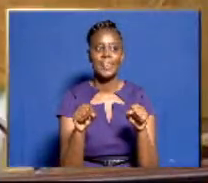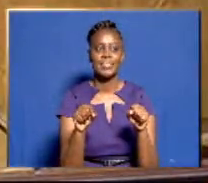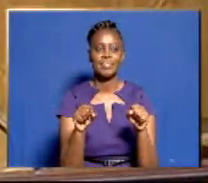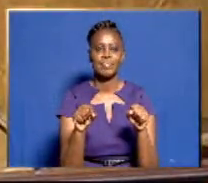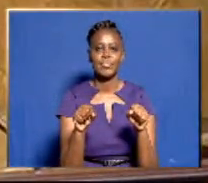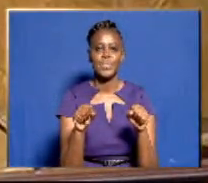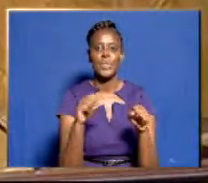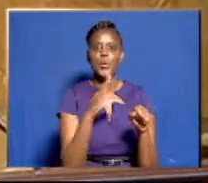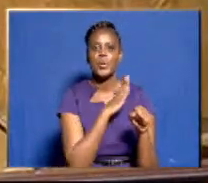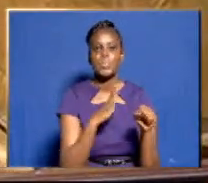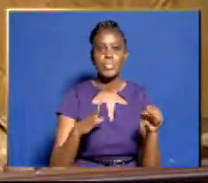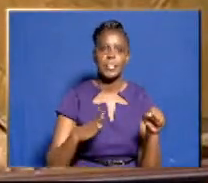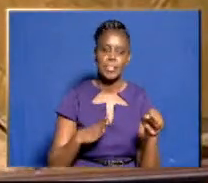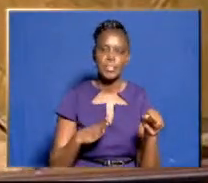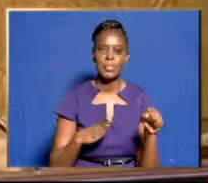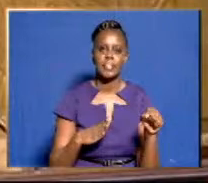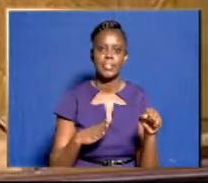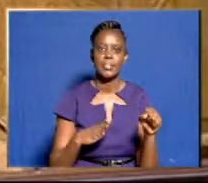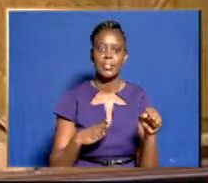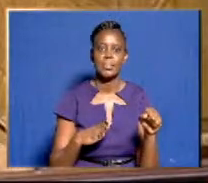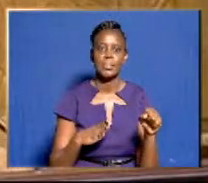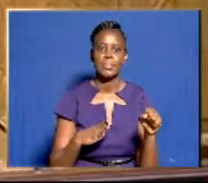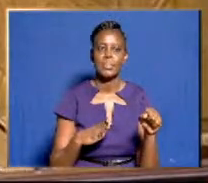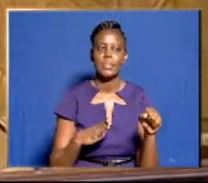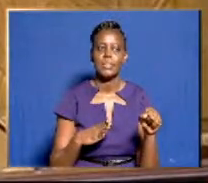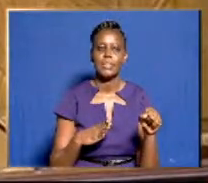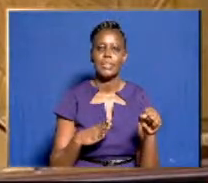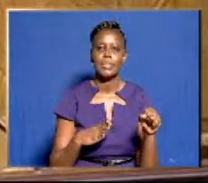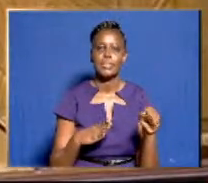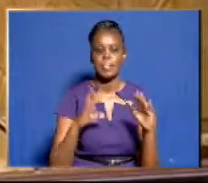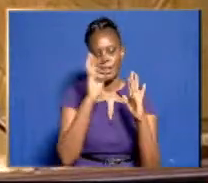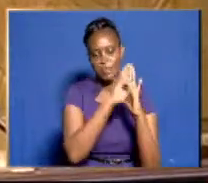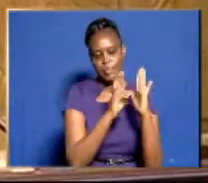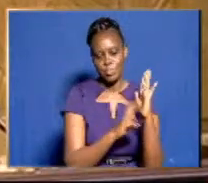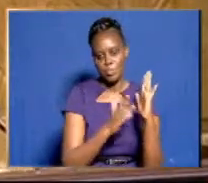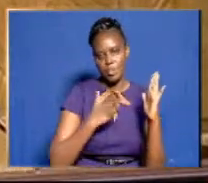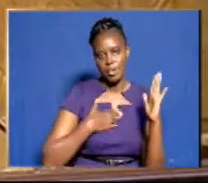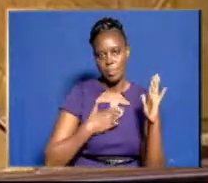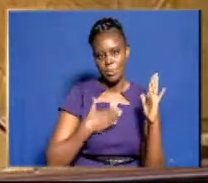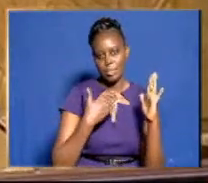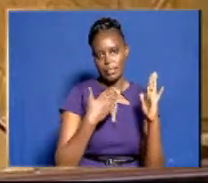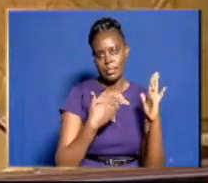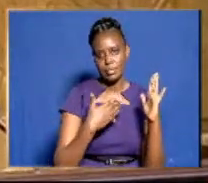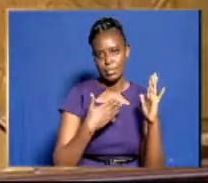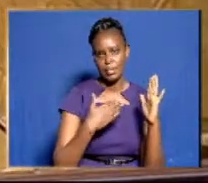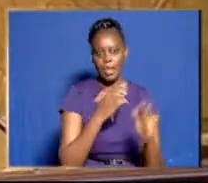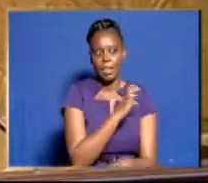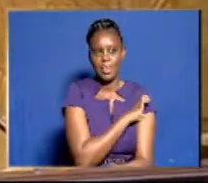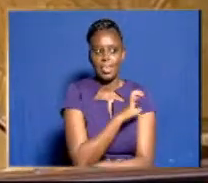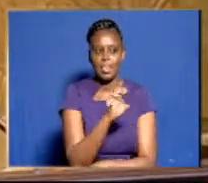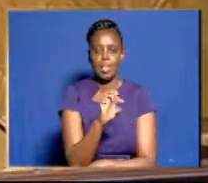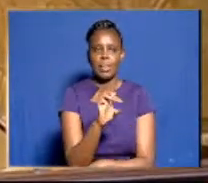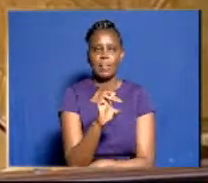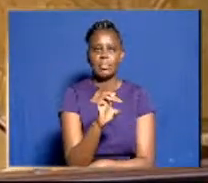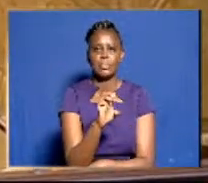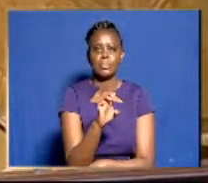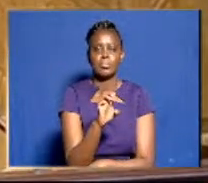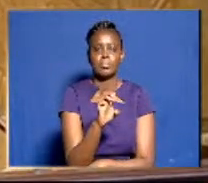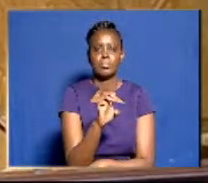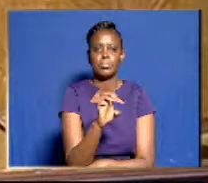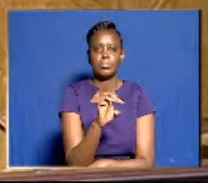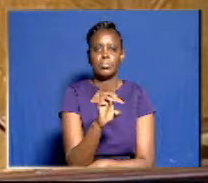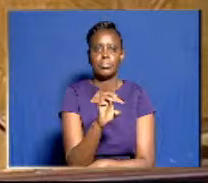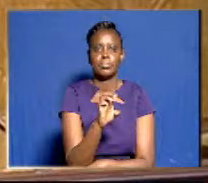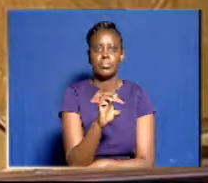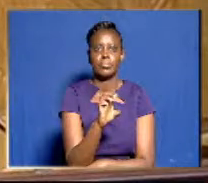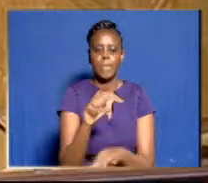next committee, as per our standing orders, is Energy. Chair